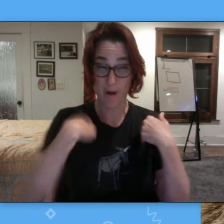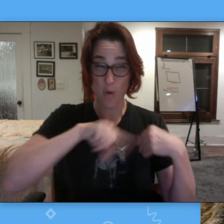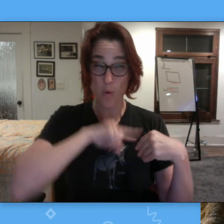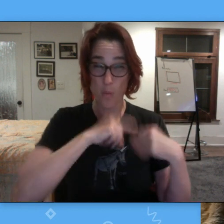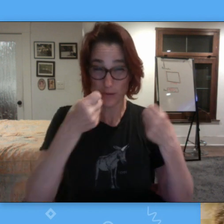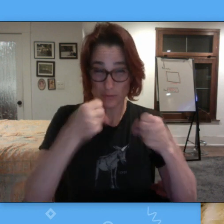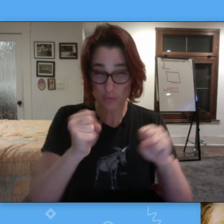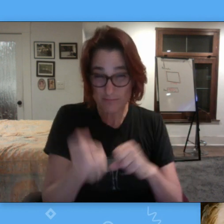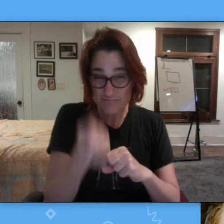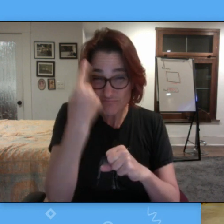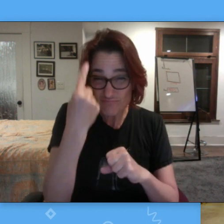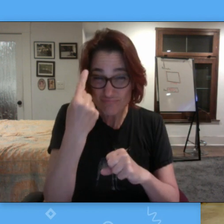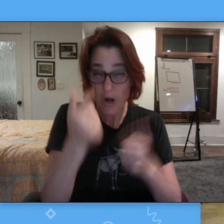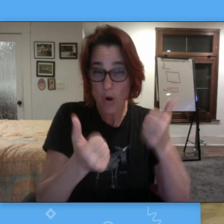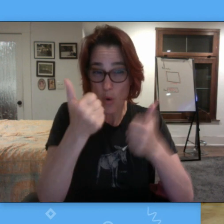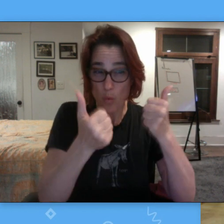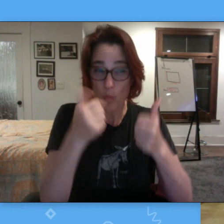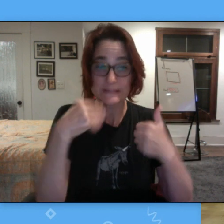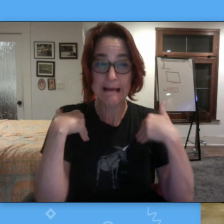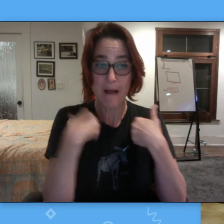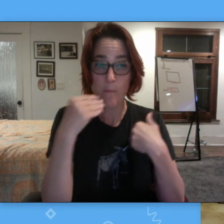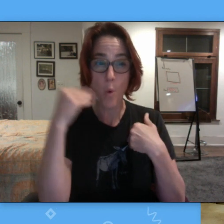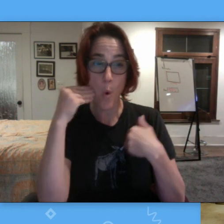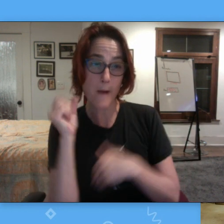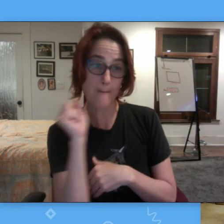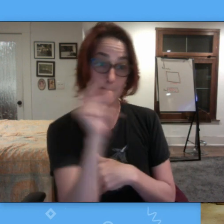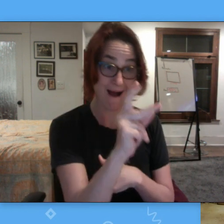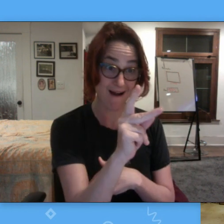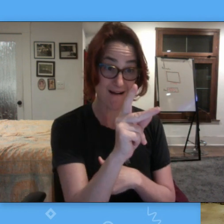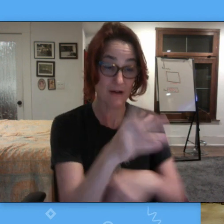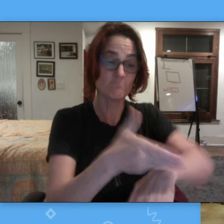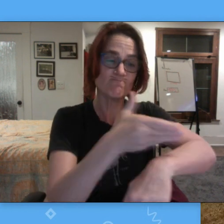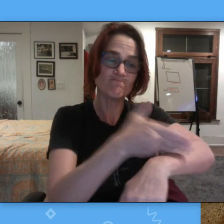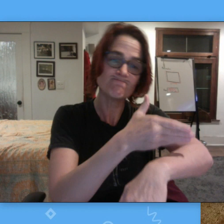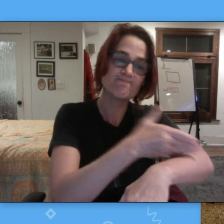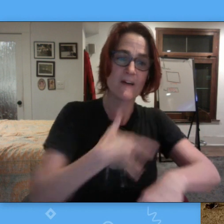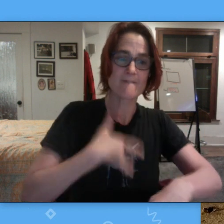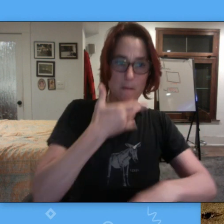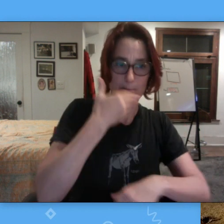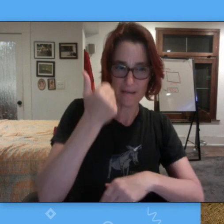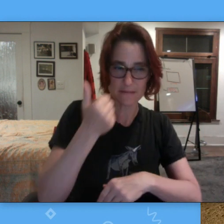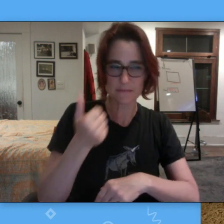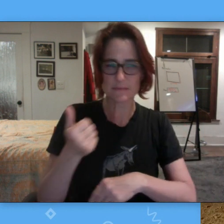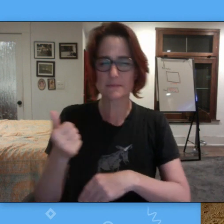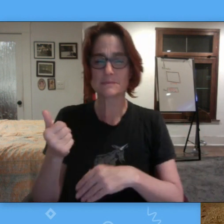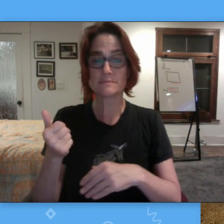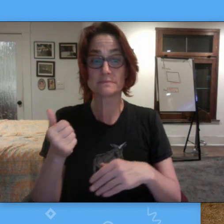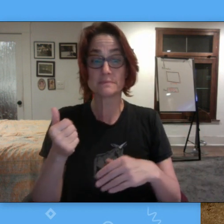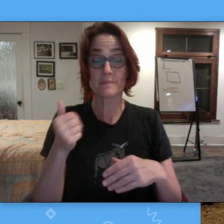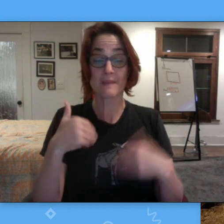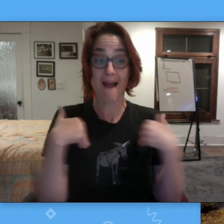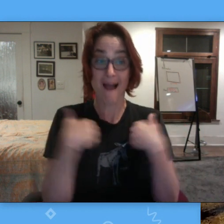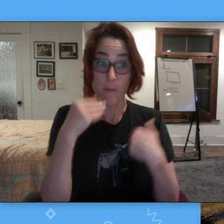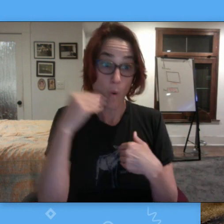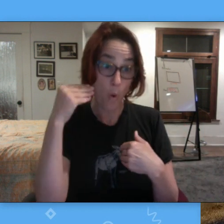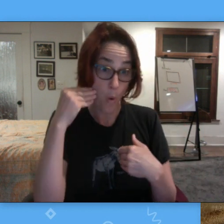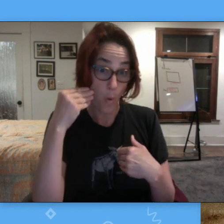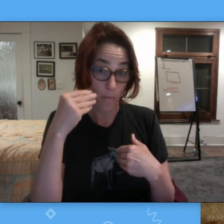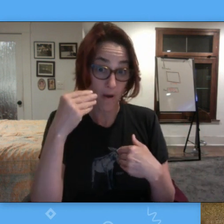habitat they should be returned to when they feel better. Dr. Jeff, what is a habitat? A habitat is the place an